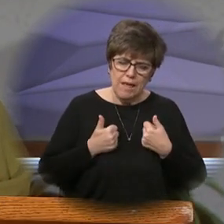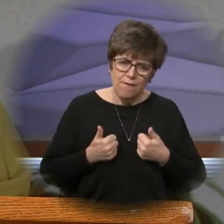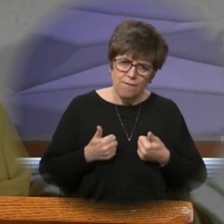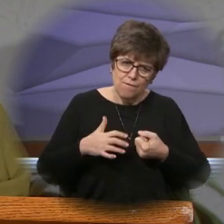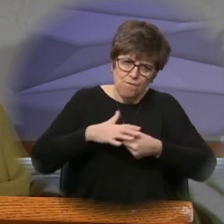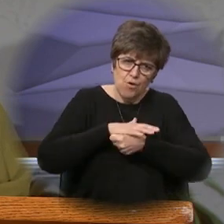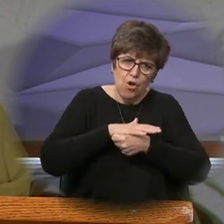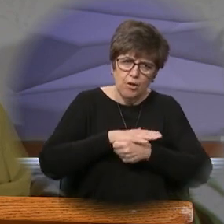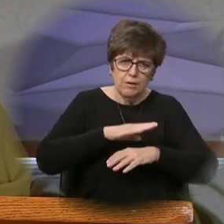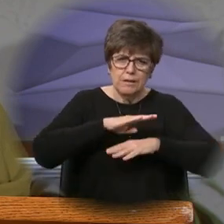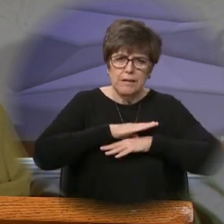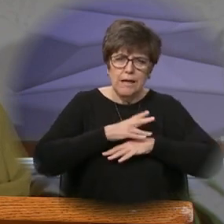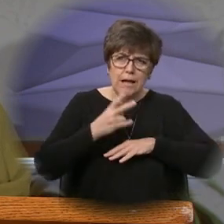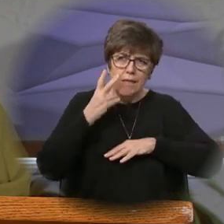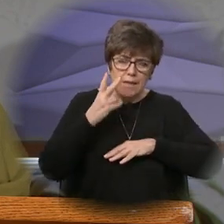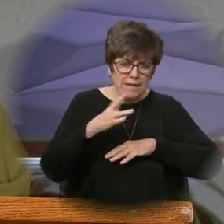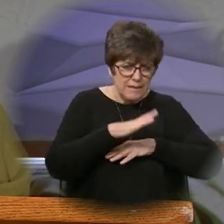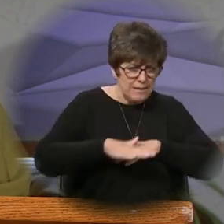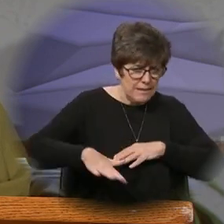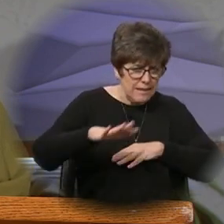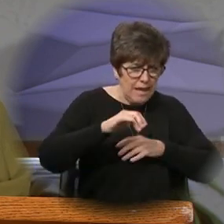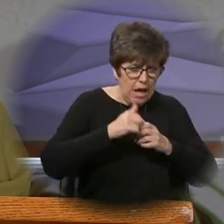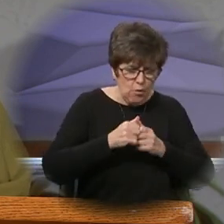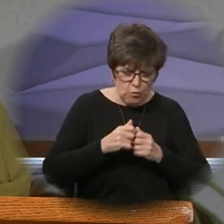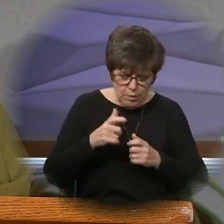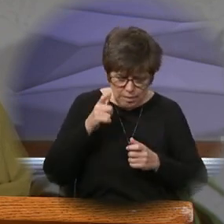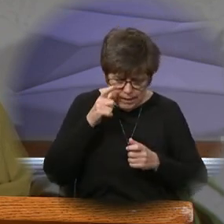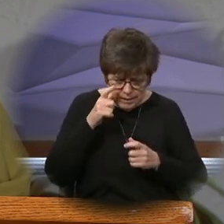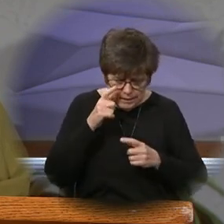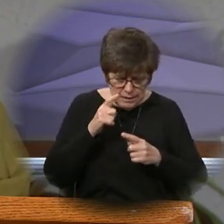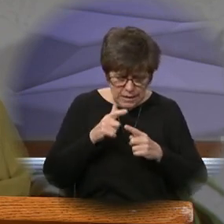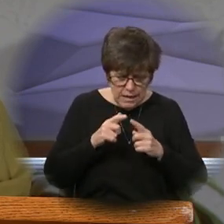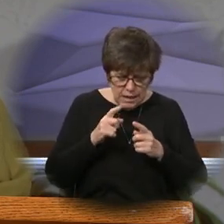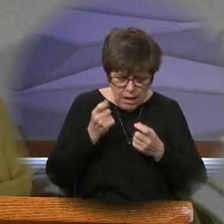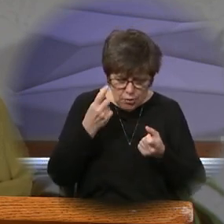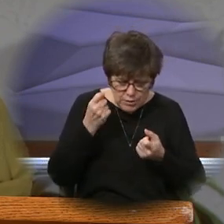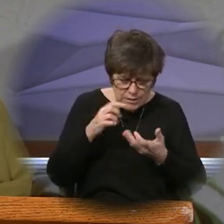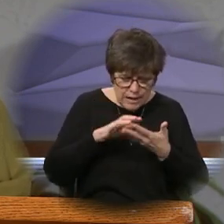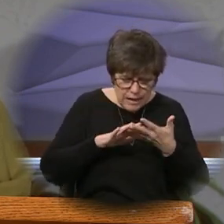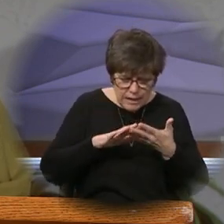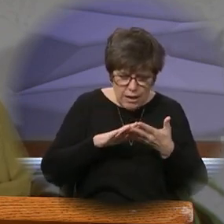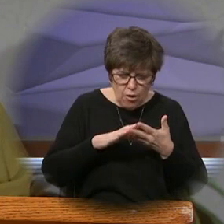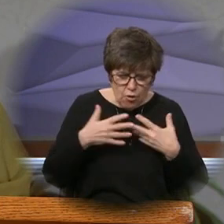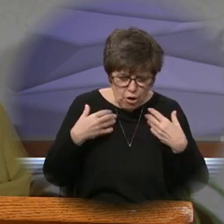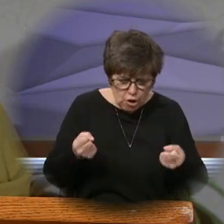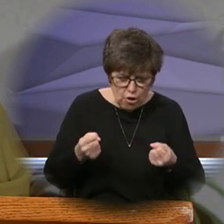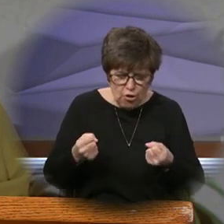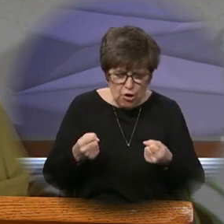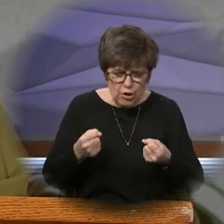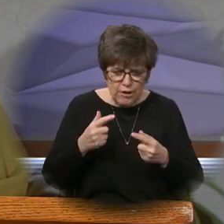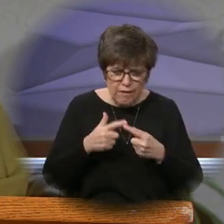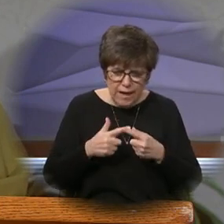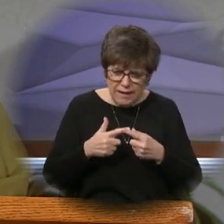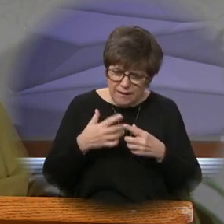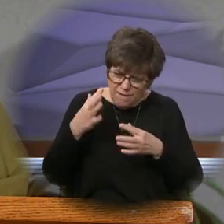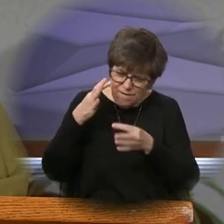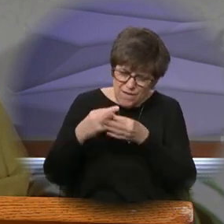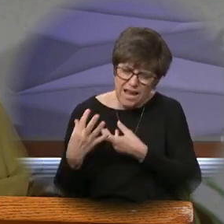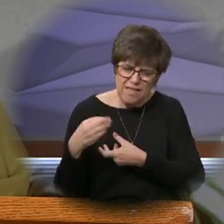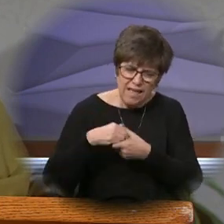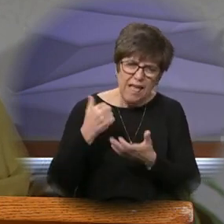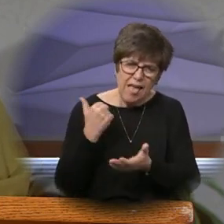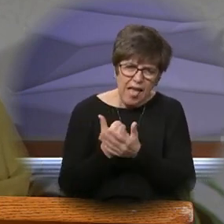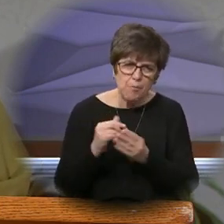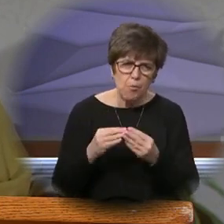they see in Mary's life the way to listen, the depth of discernment, the courage that faith generates,